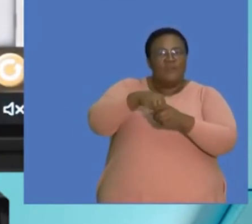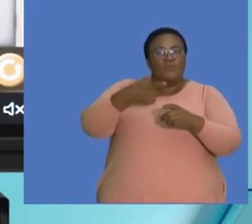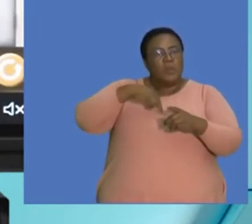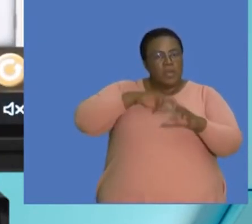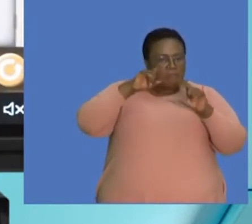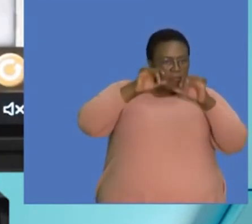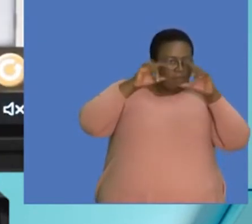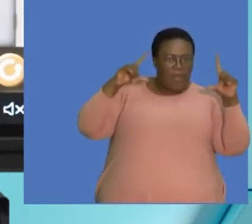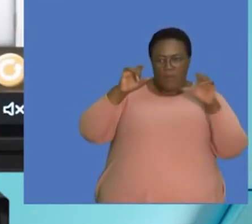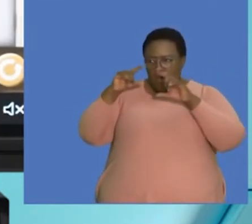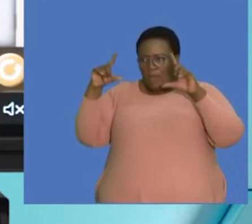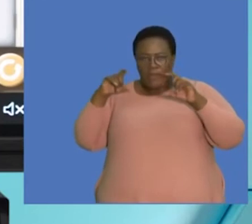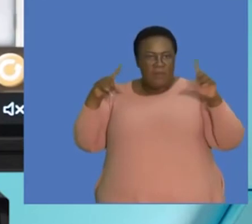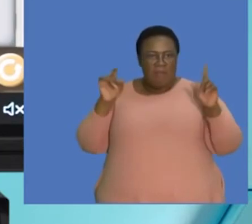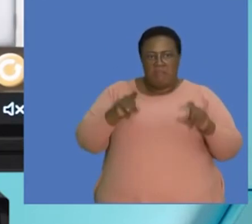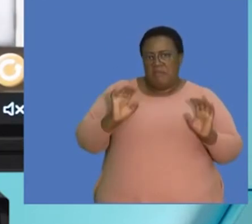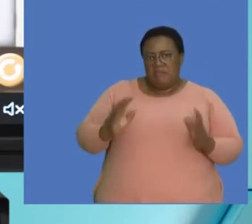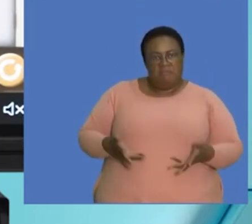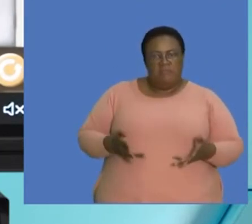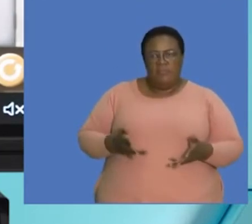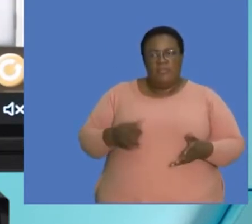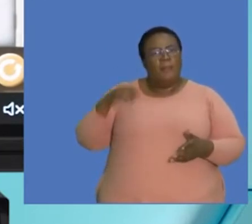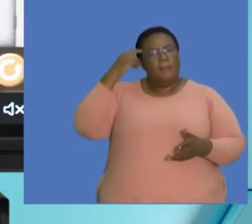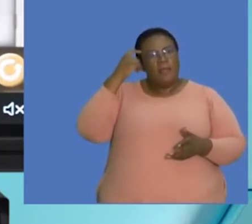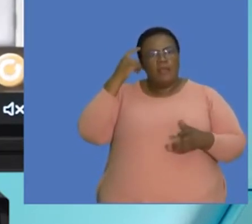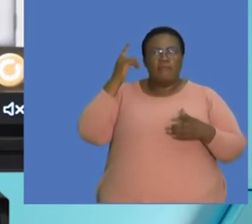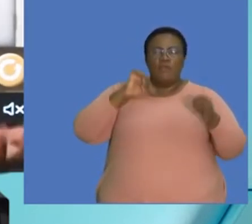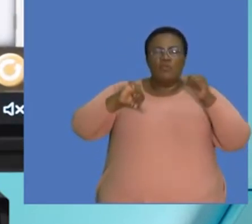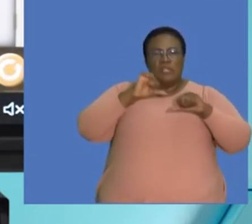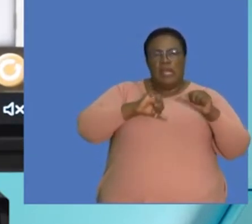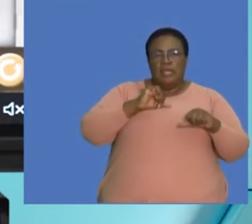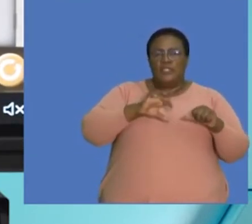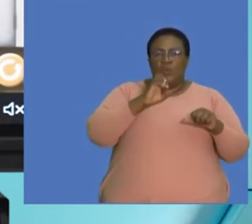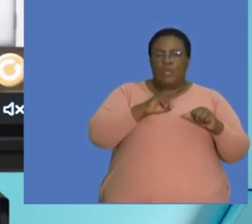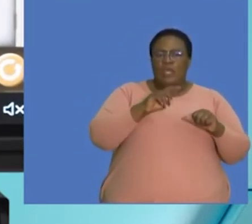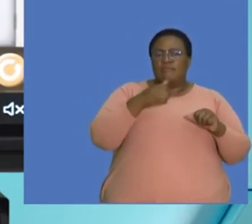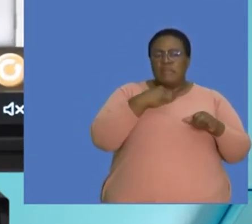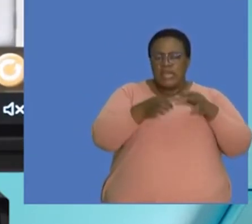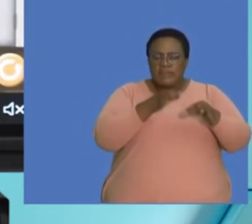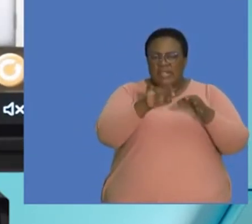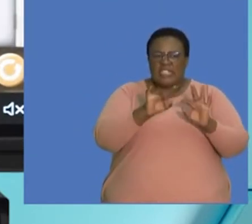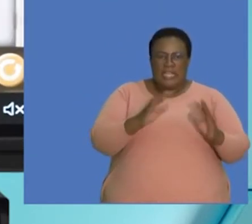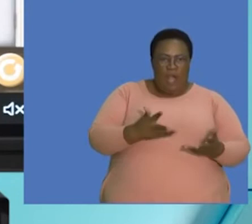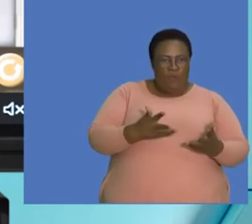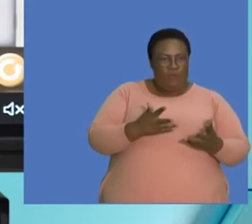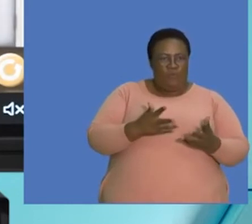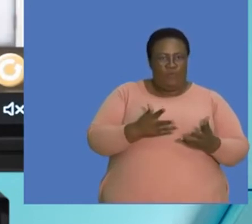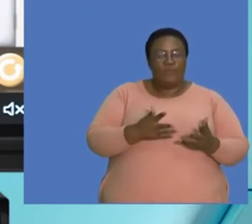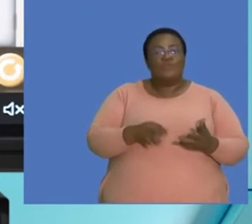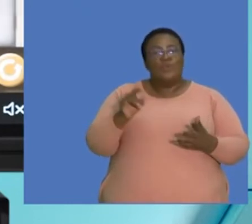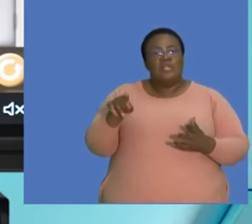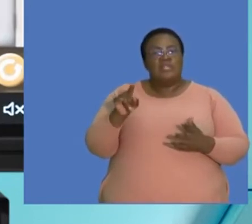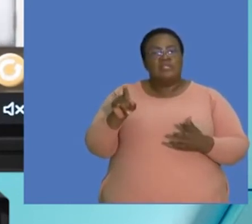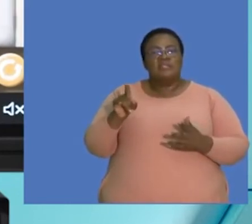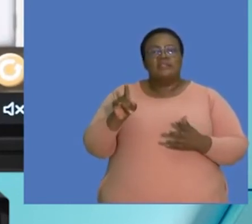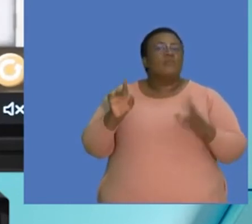need to pay attention and try to, have the thinking of science behind to say, okay, how then do I explain this observation?